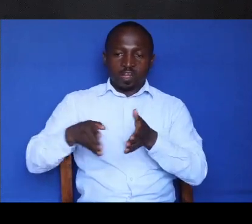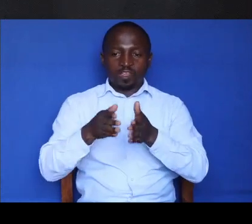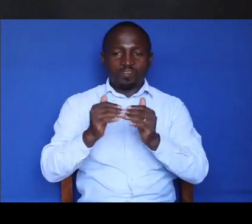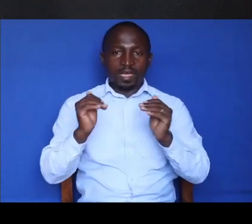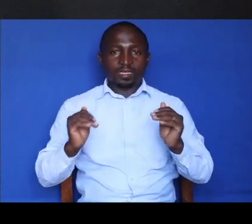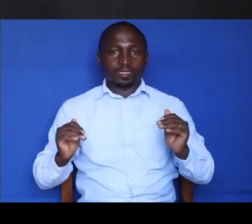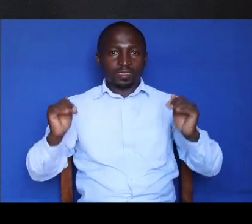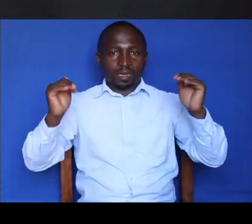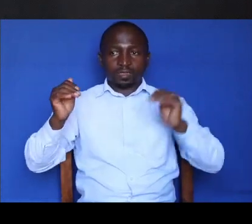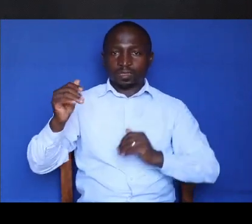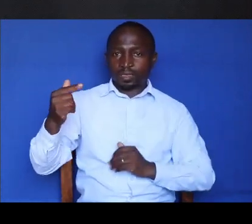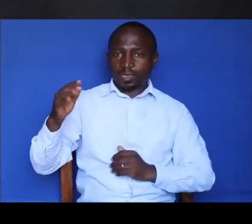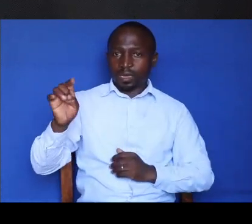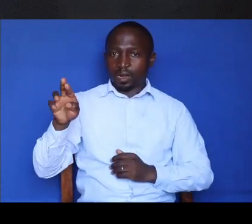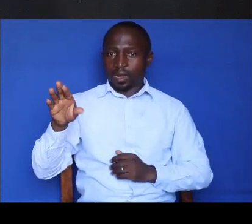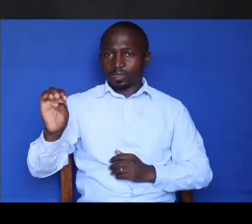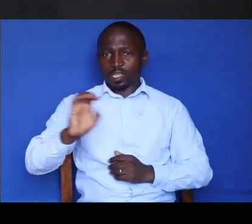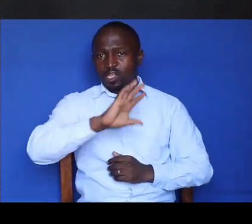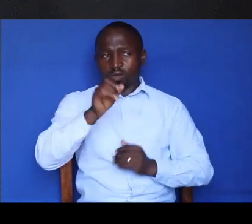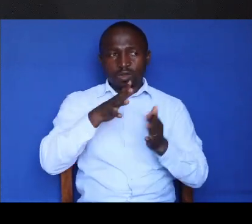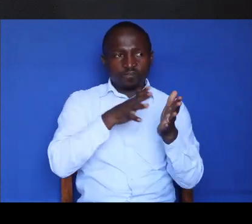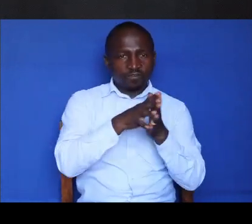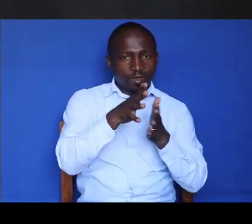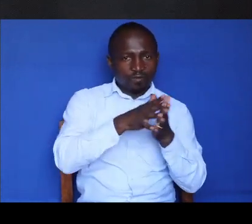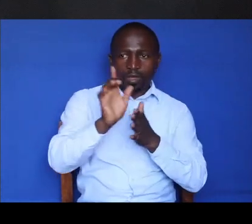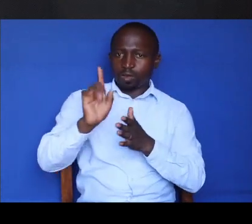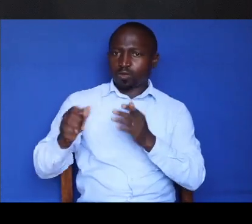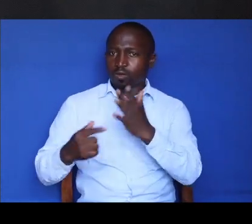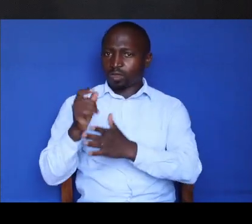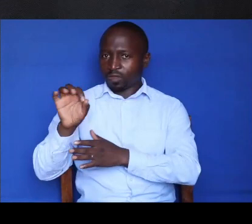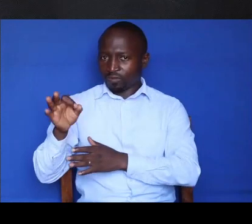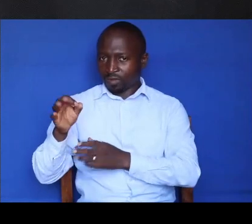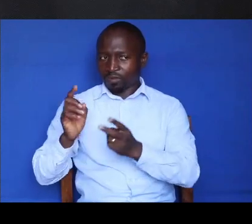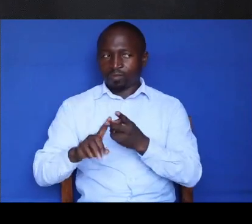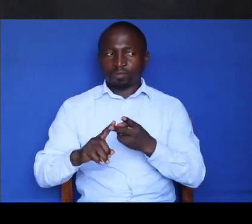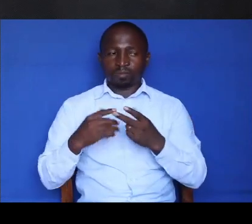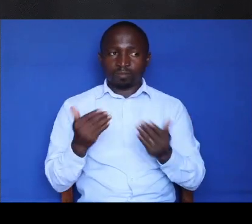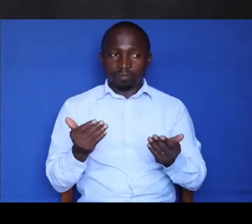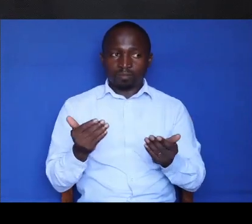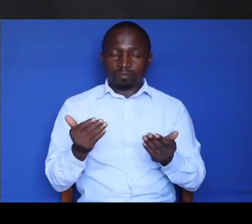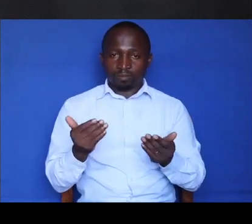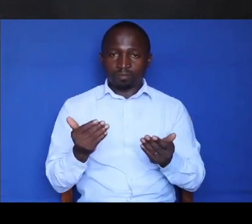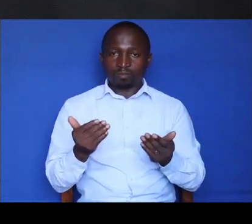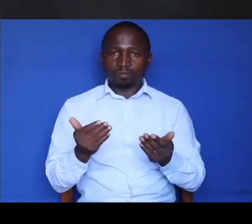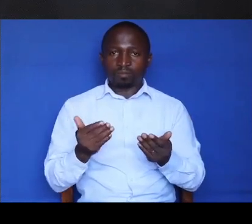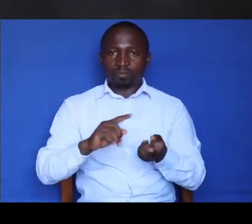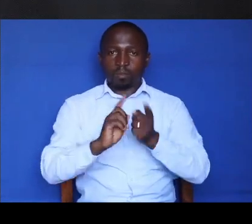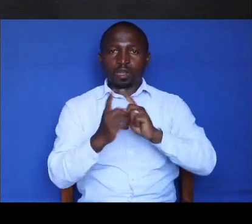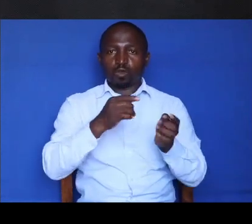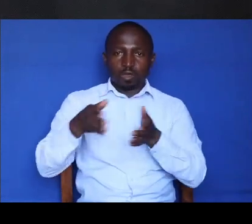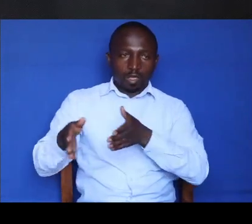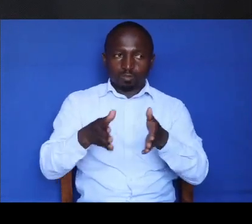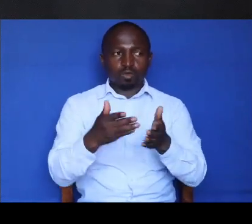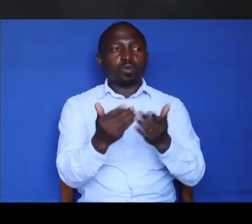river rejuvenation. Give the nature of incised meanders and how formed by river rejuvenation. You can